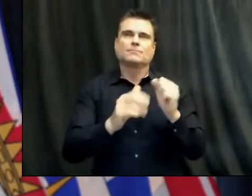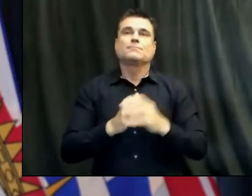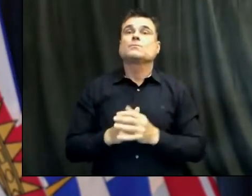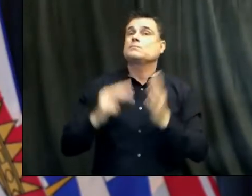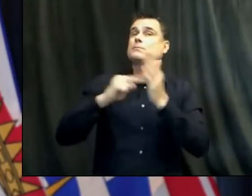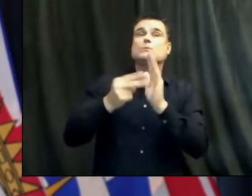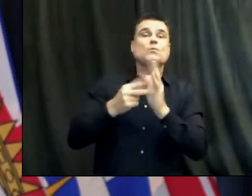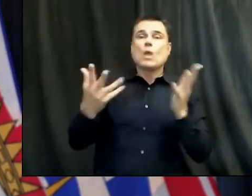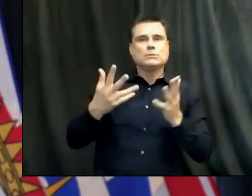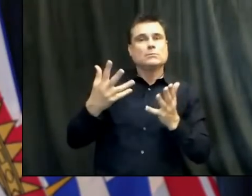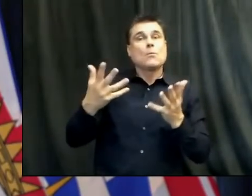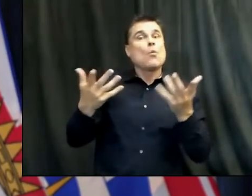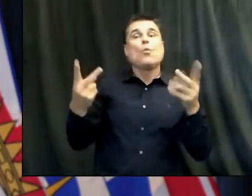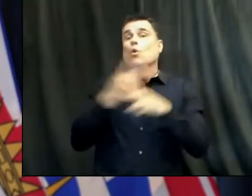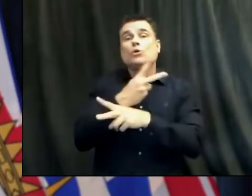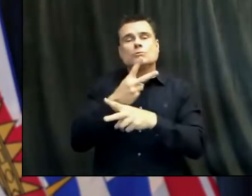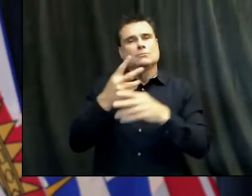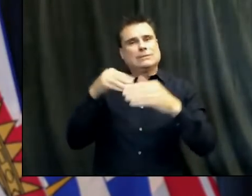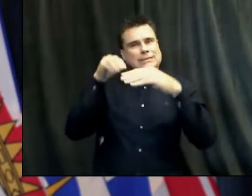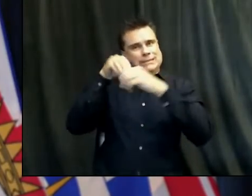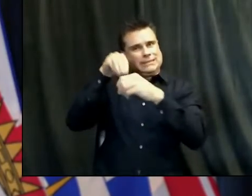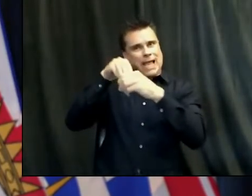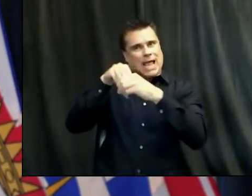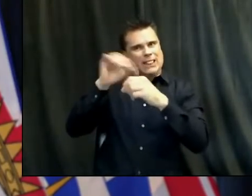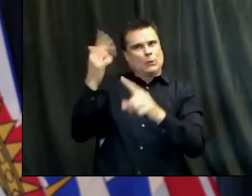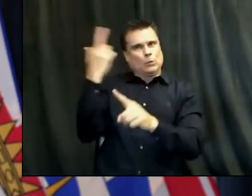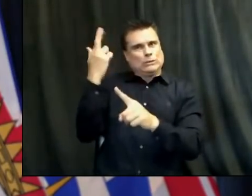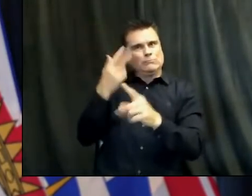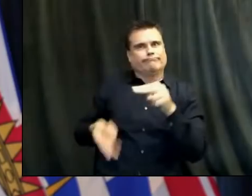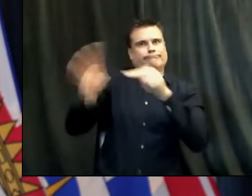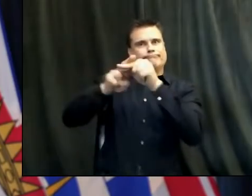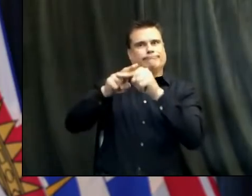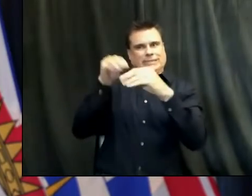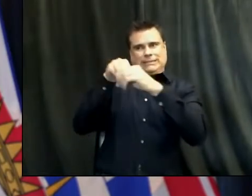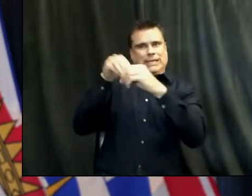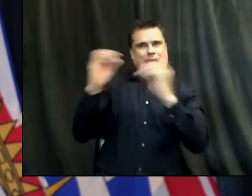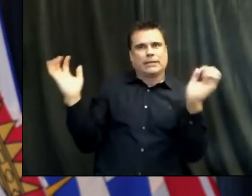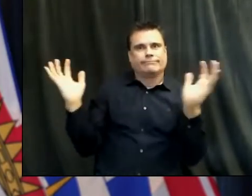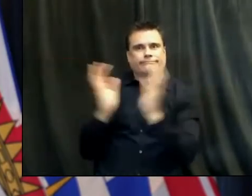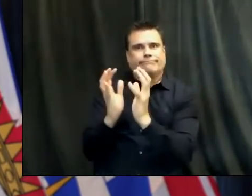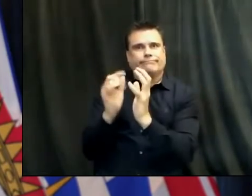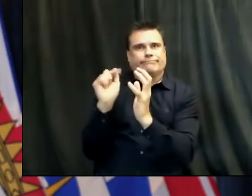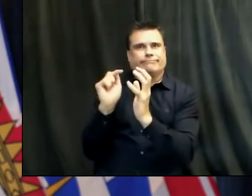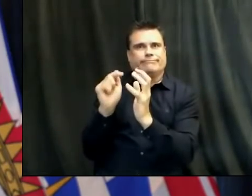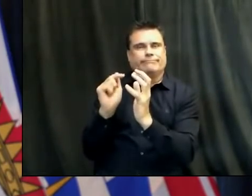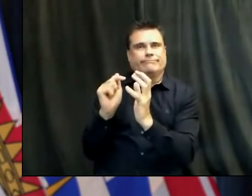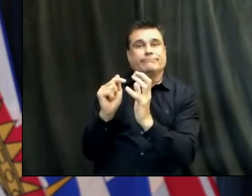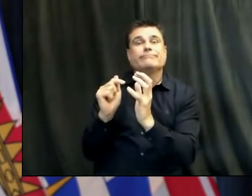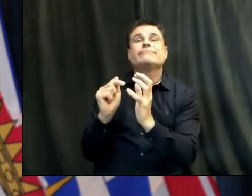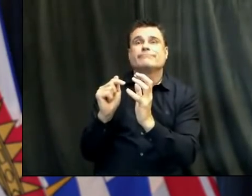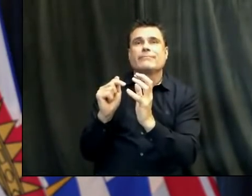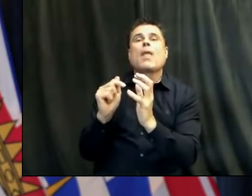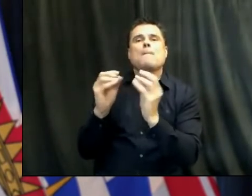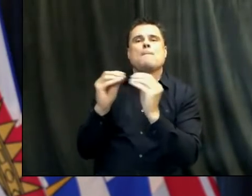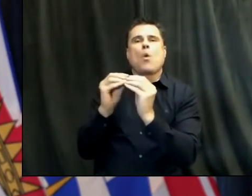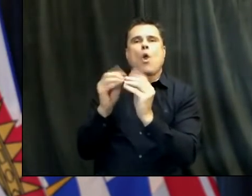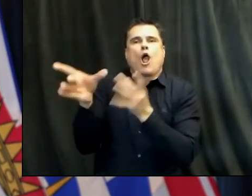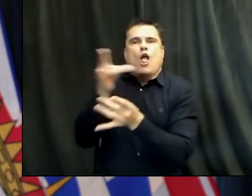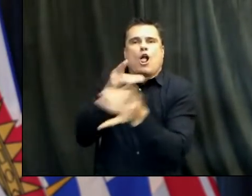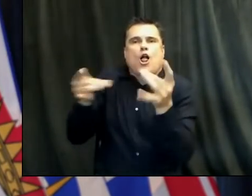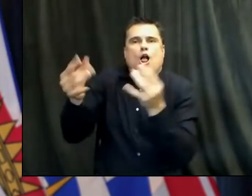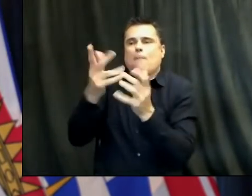year. We see it with adenoviruses and enteroviruses, all of those things that cause coughs and colds. And we've seen it with